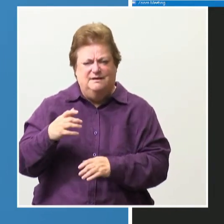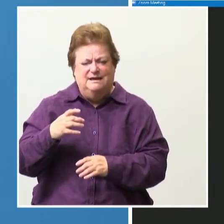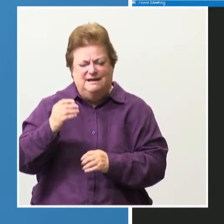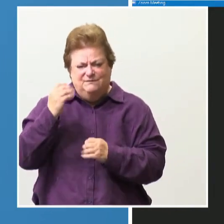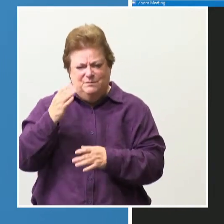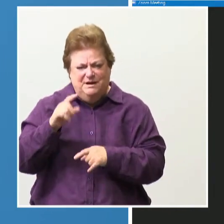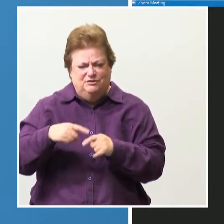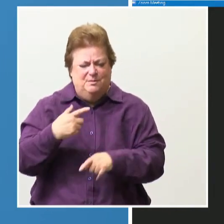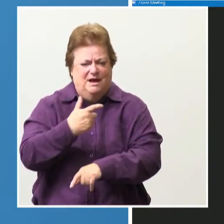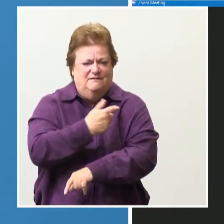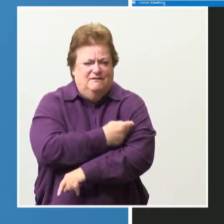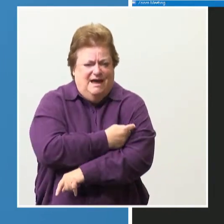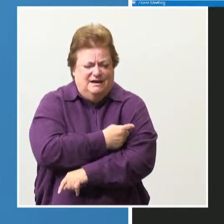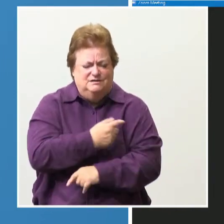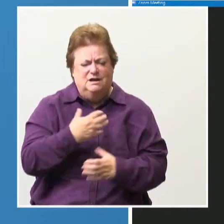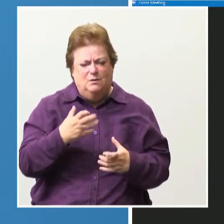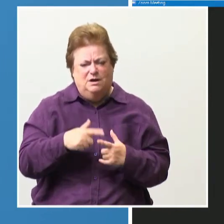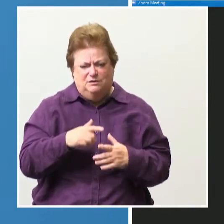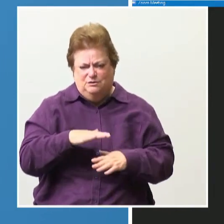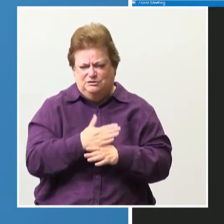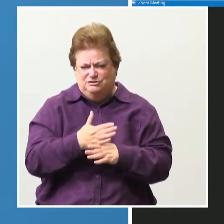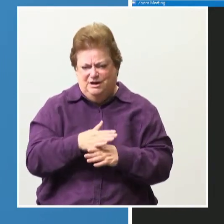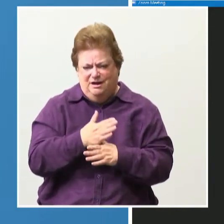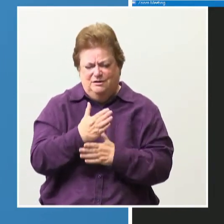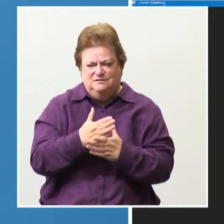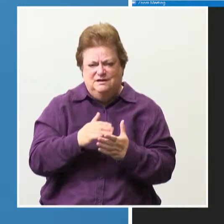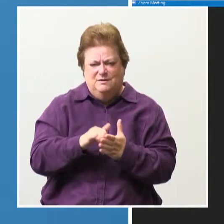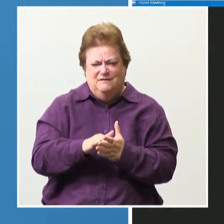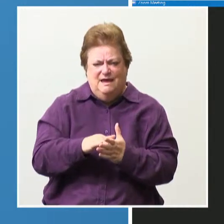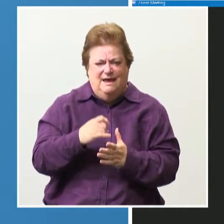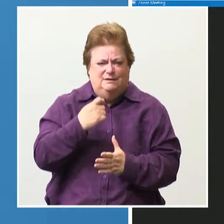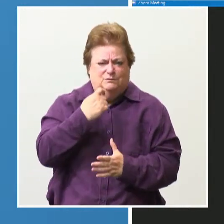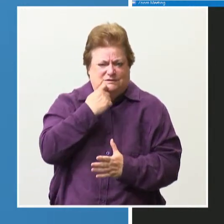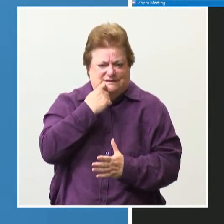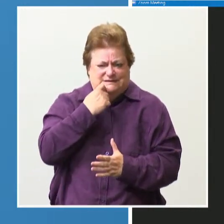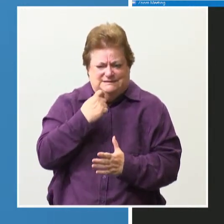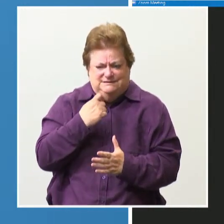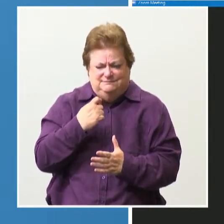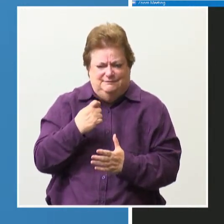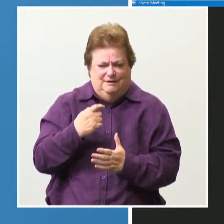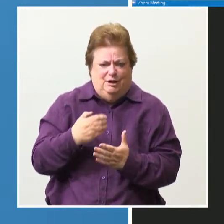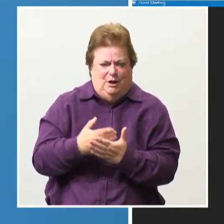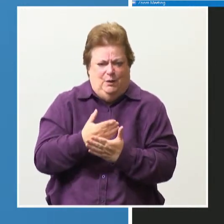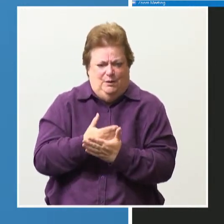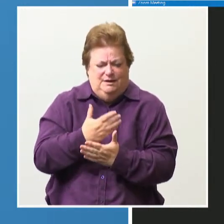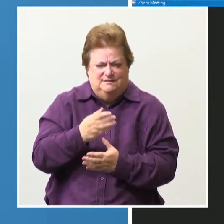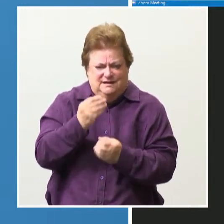And I just wanted to share some of the latest guidance